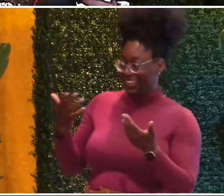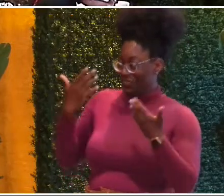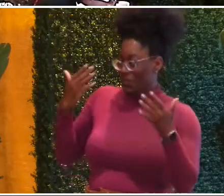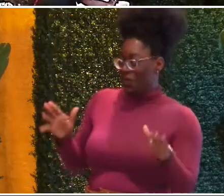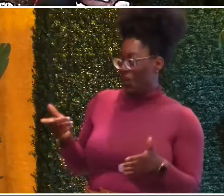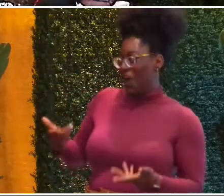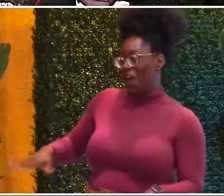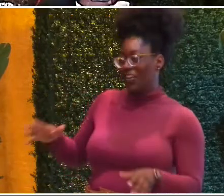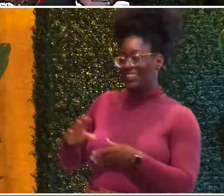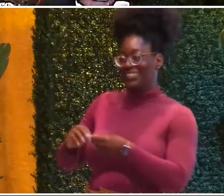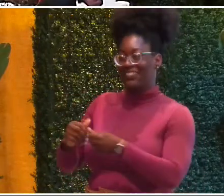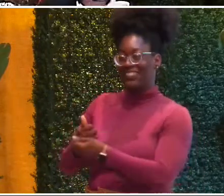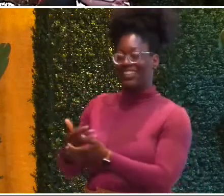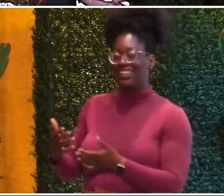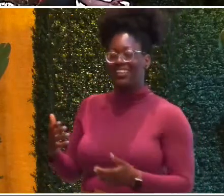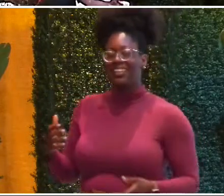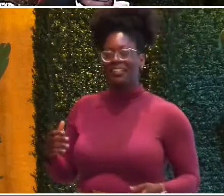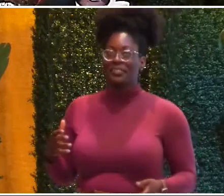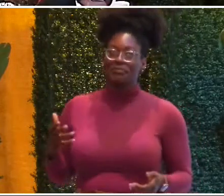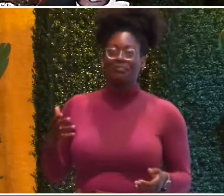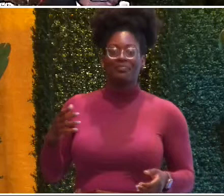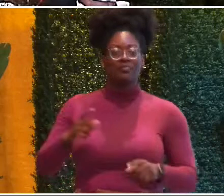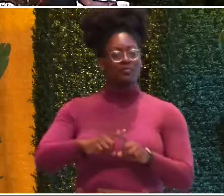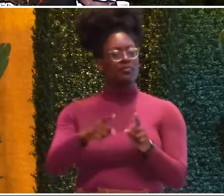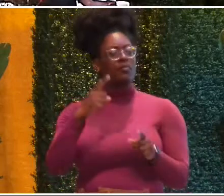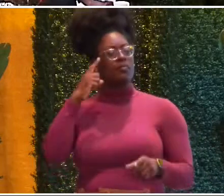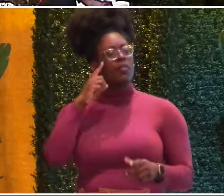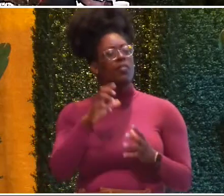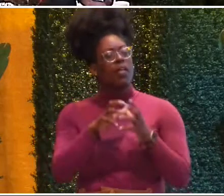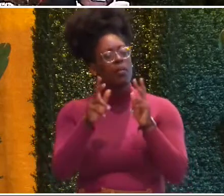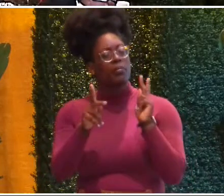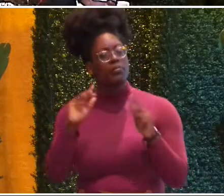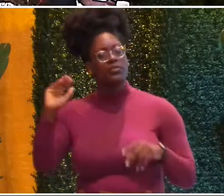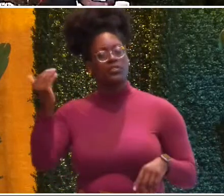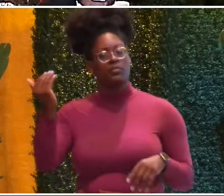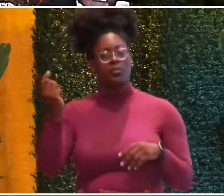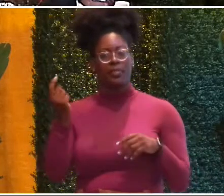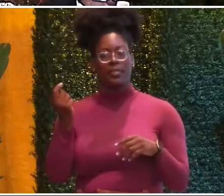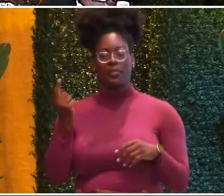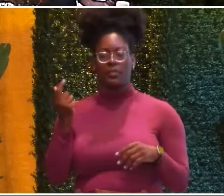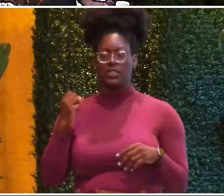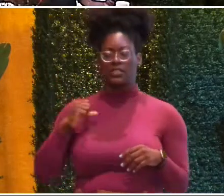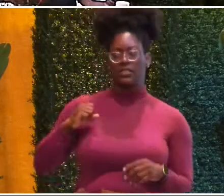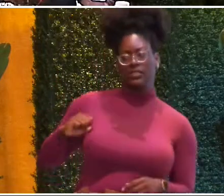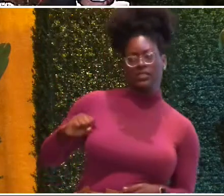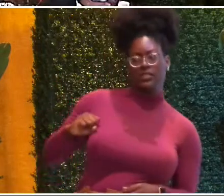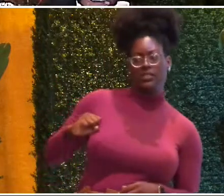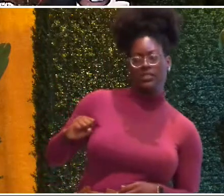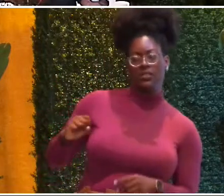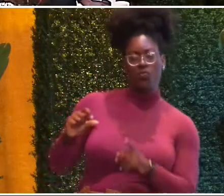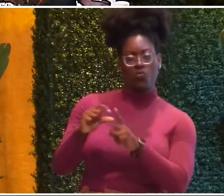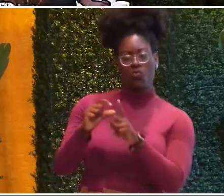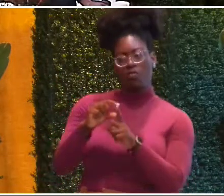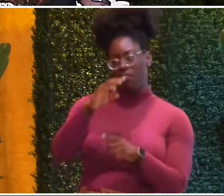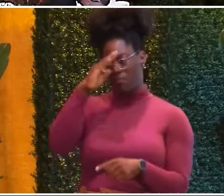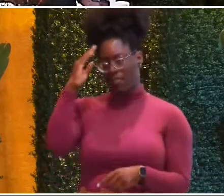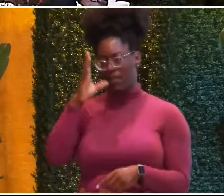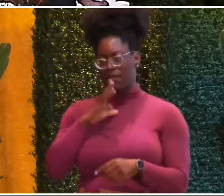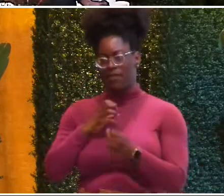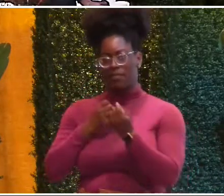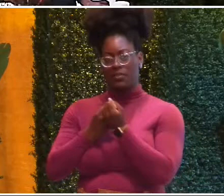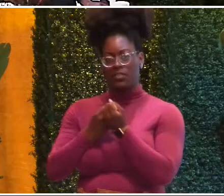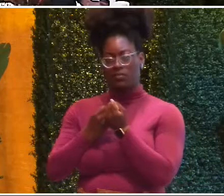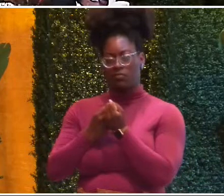think there are lots of people who seem to be hostile to the term Black feminism, but practice it